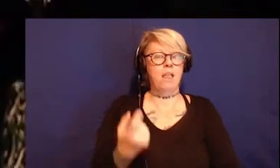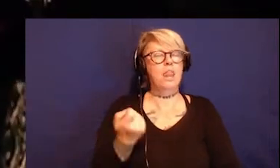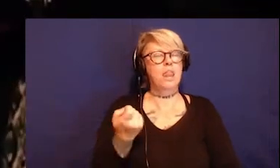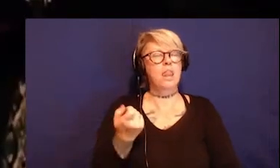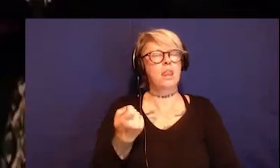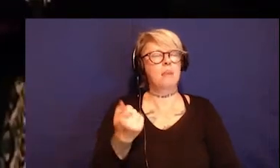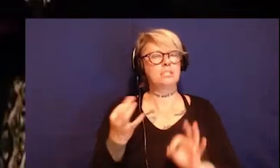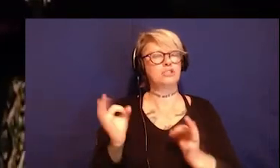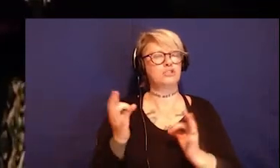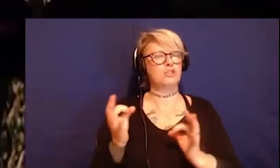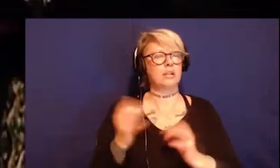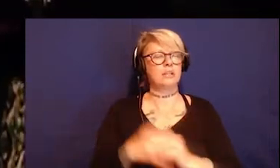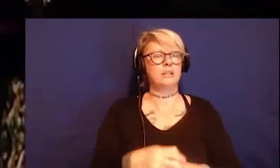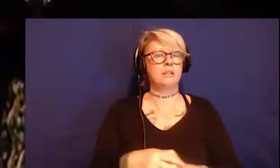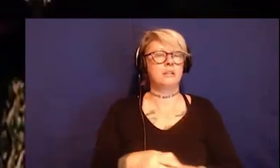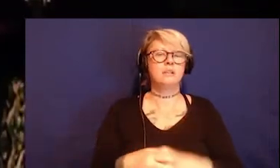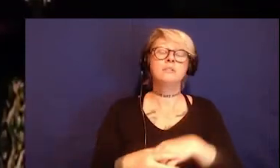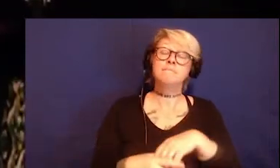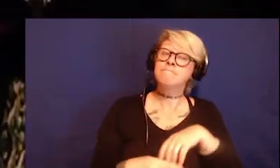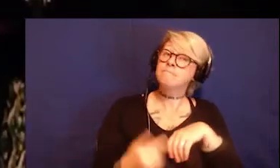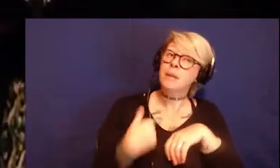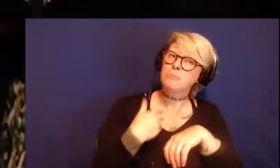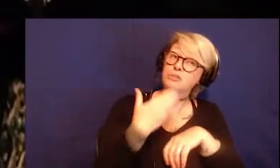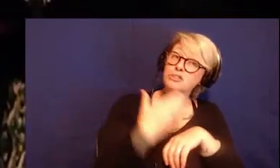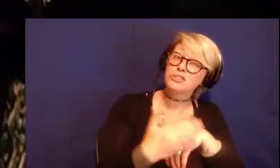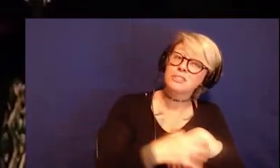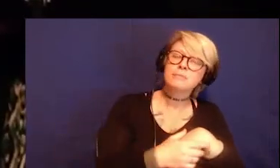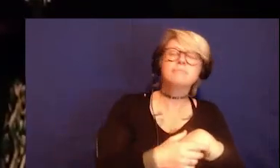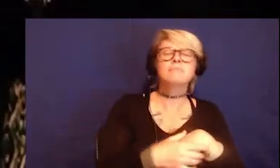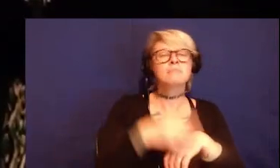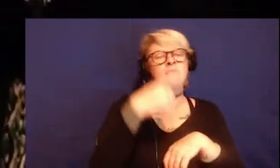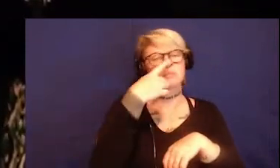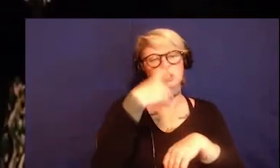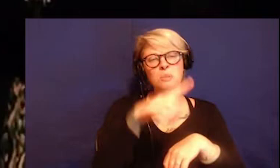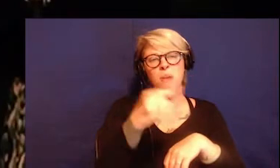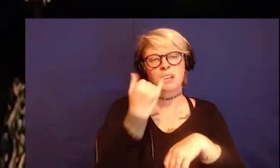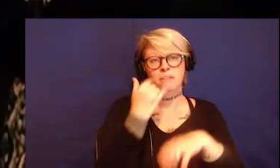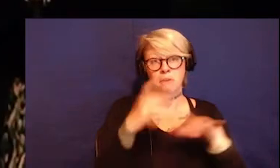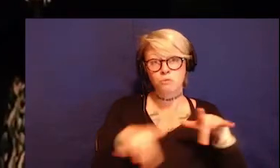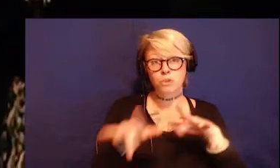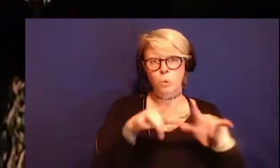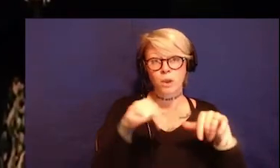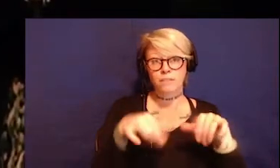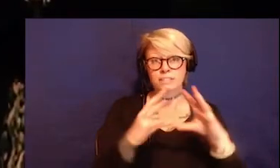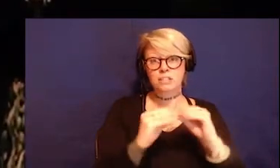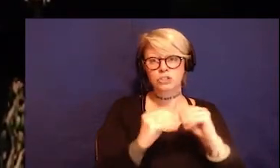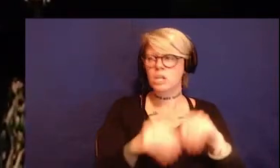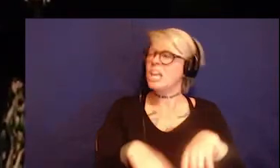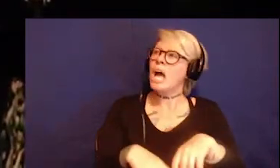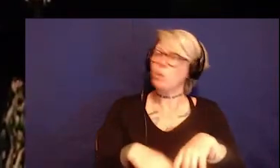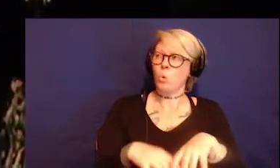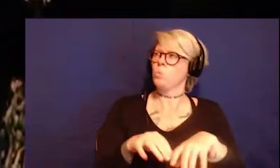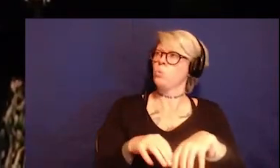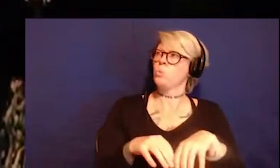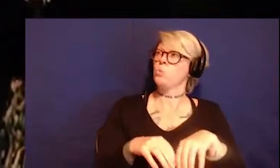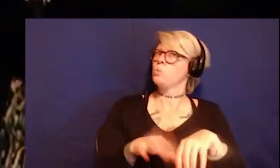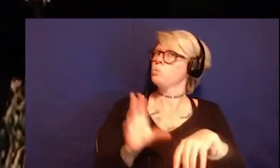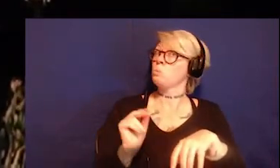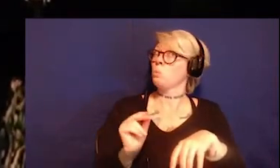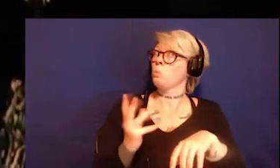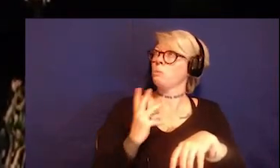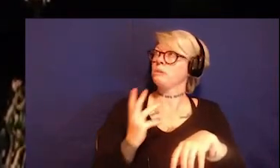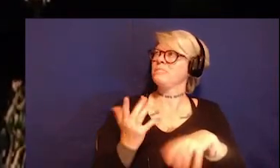distracted. I'm good. Do you mind if I record our session? Yeah, no,